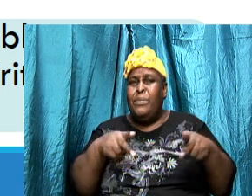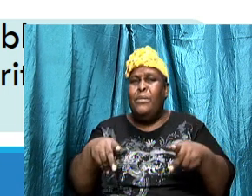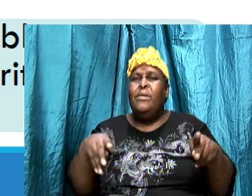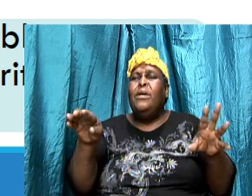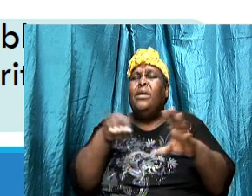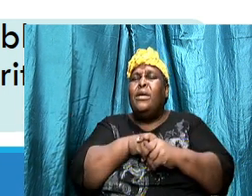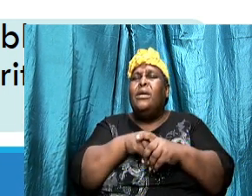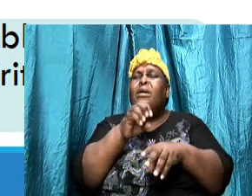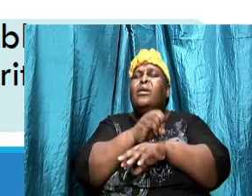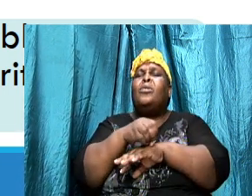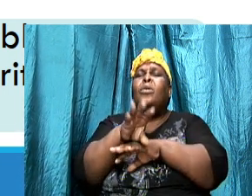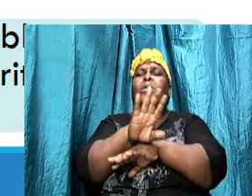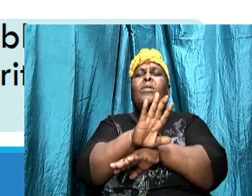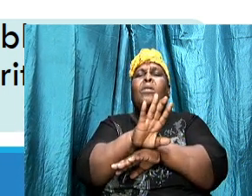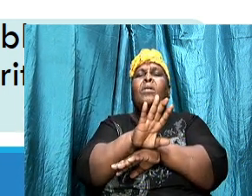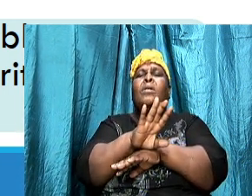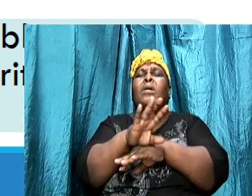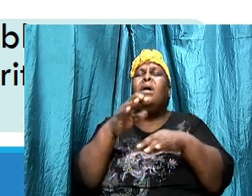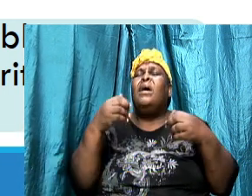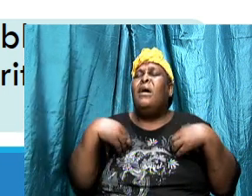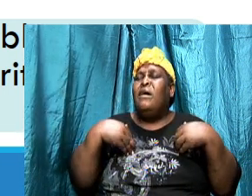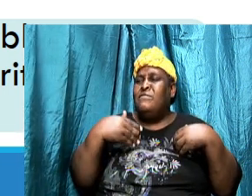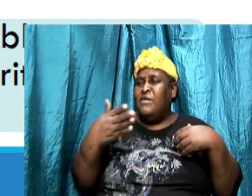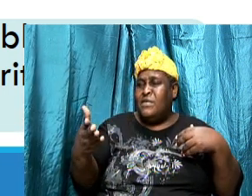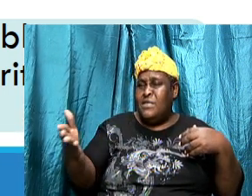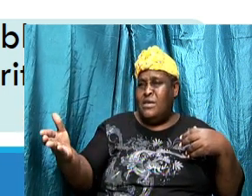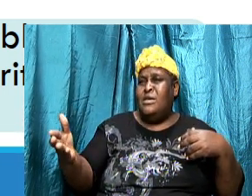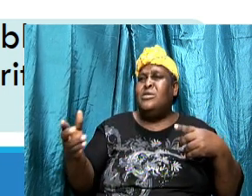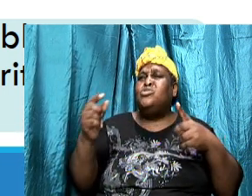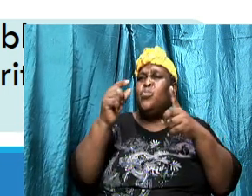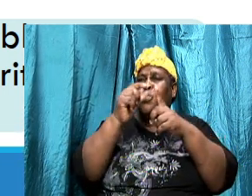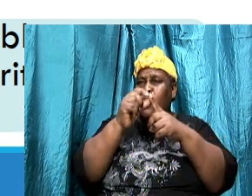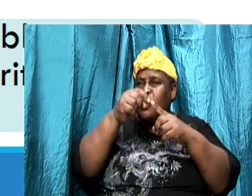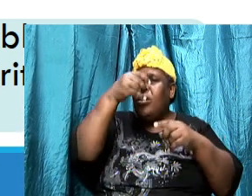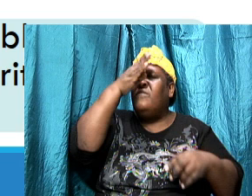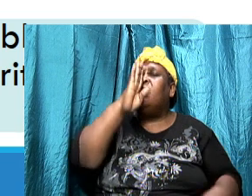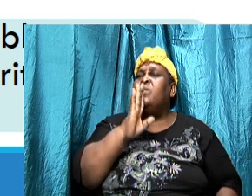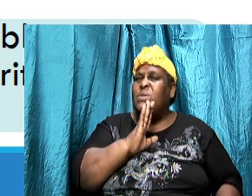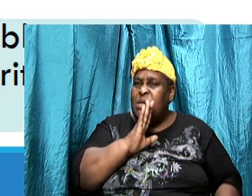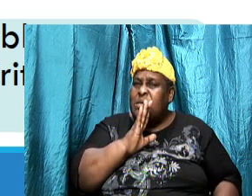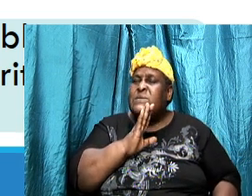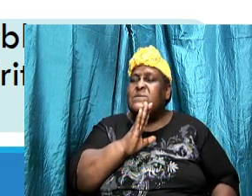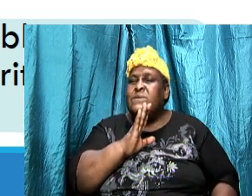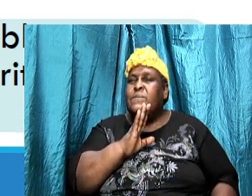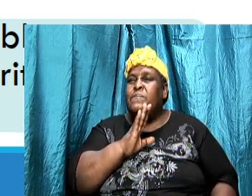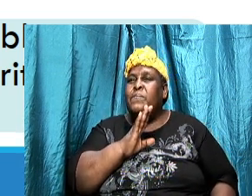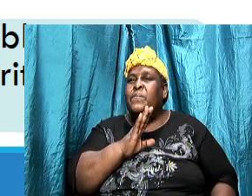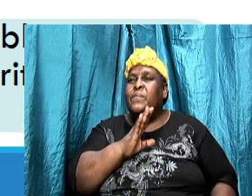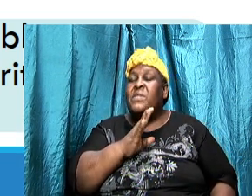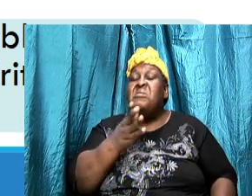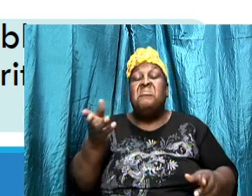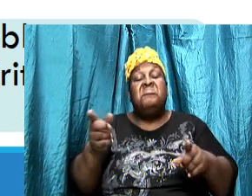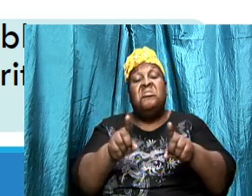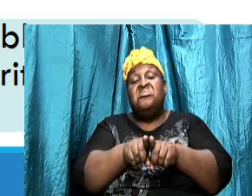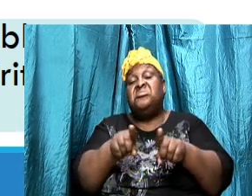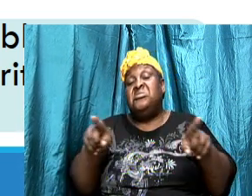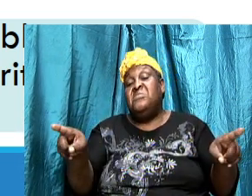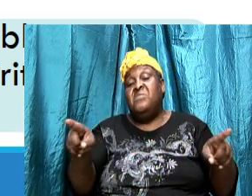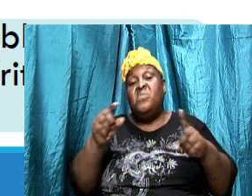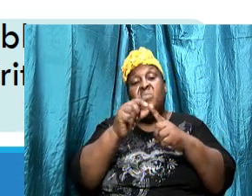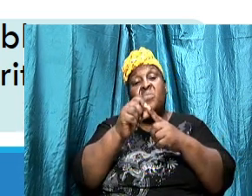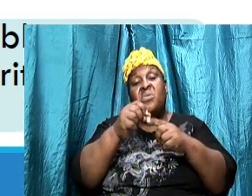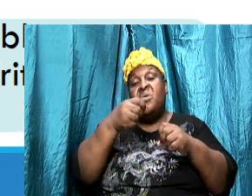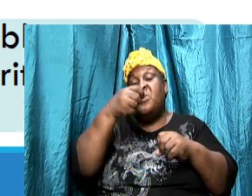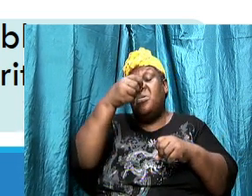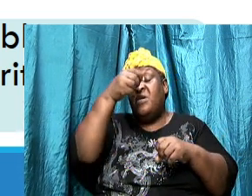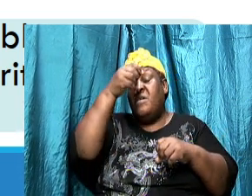counseling have these, are, you know, this word of wisdom. There's a difference between word of wisdom and word